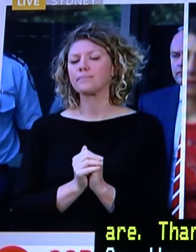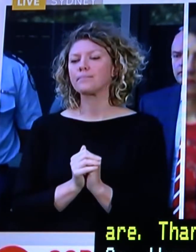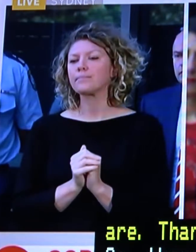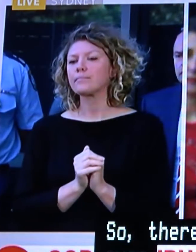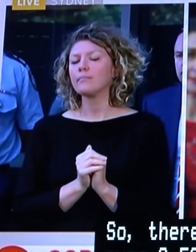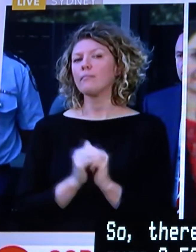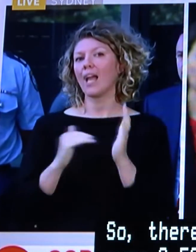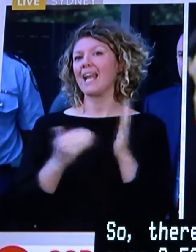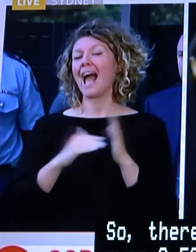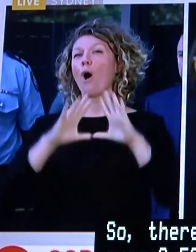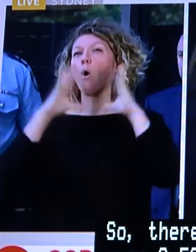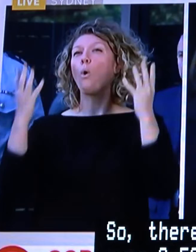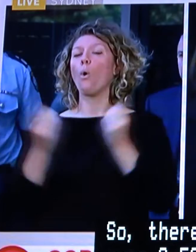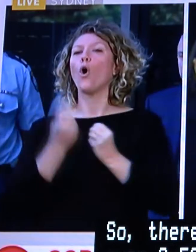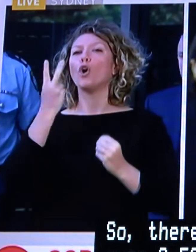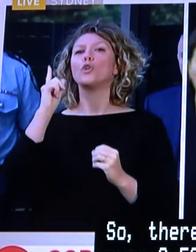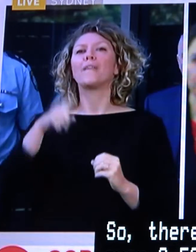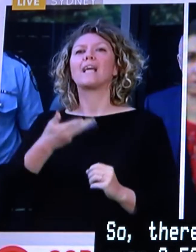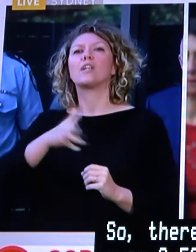April. We now have a total of